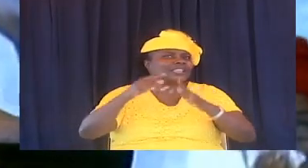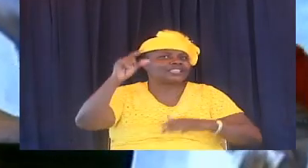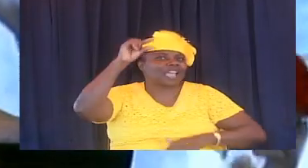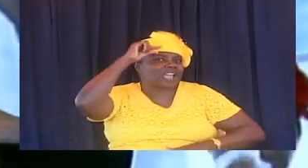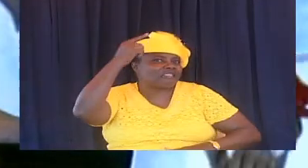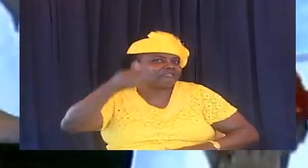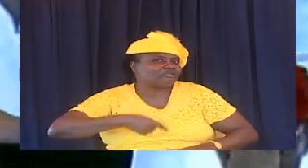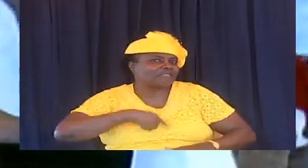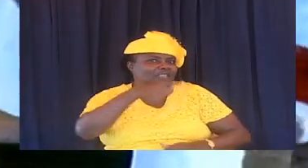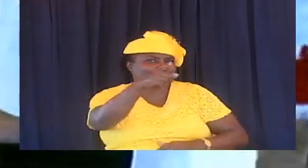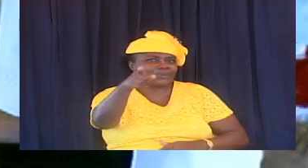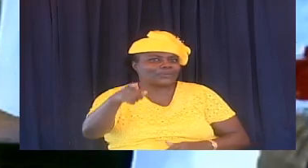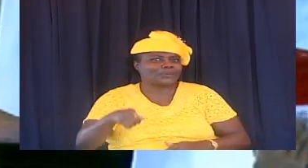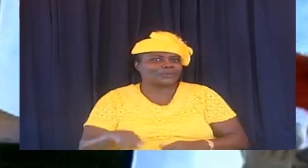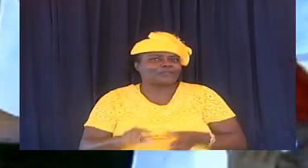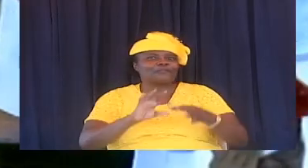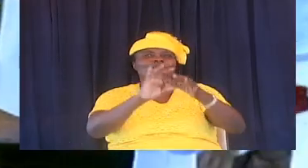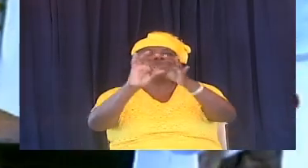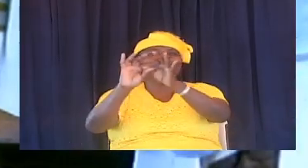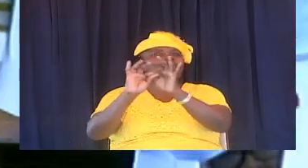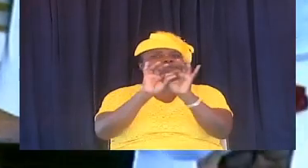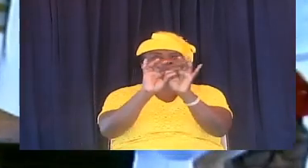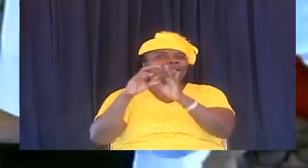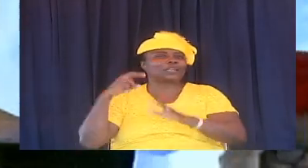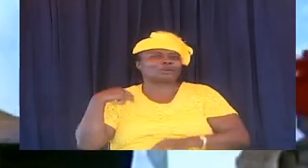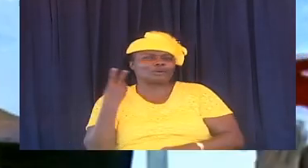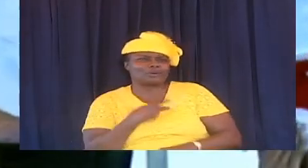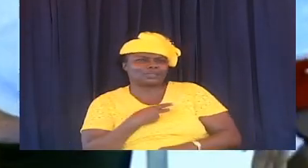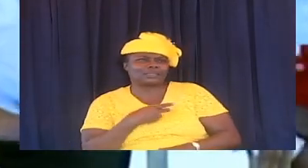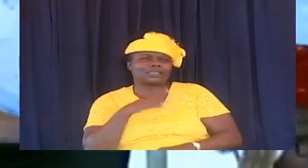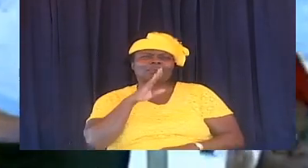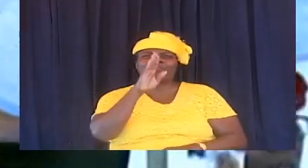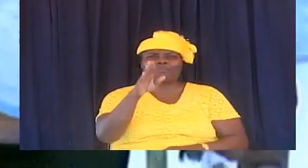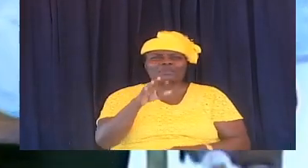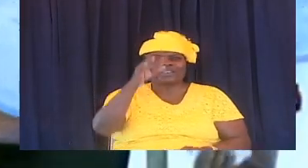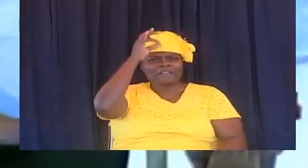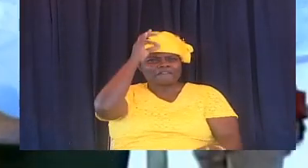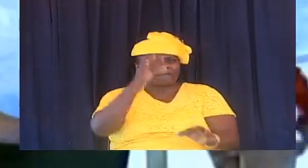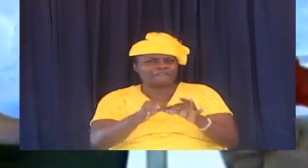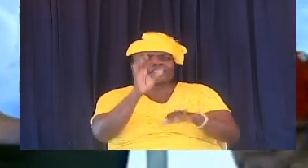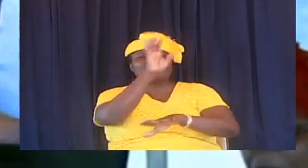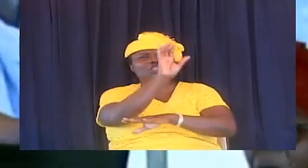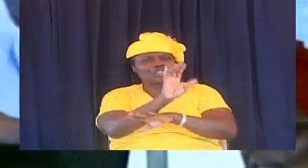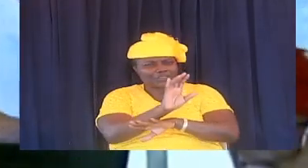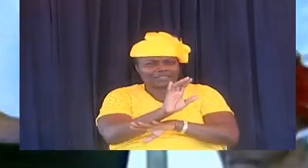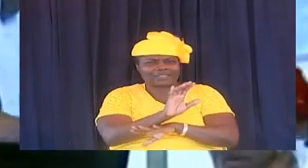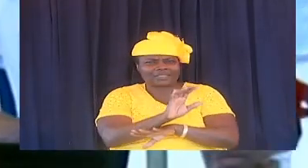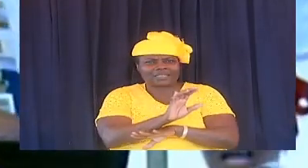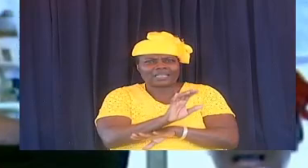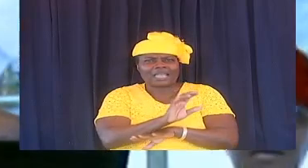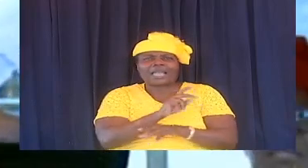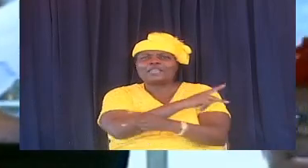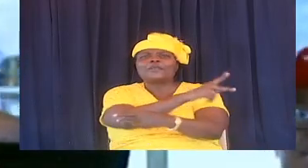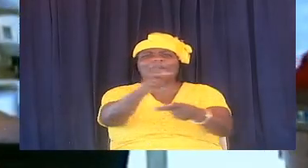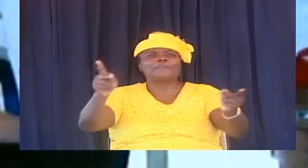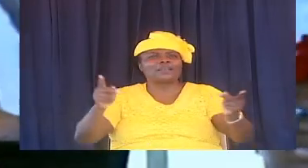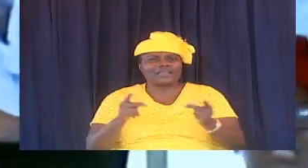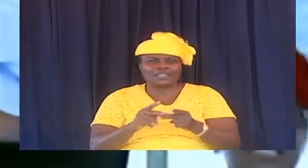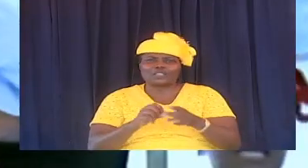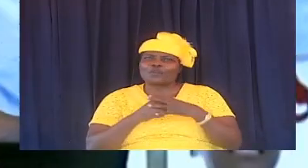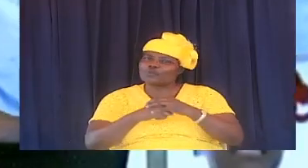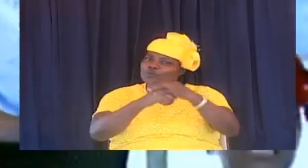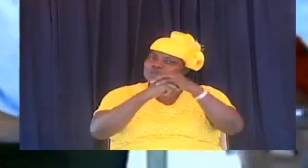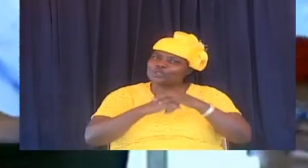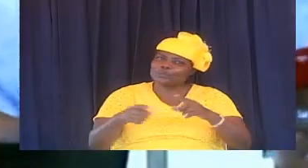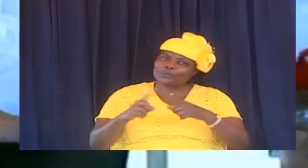for joining us and making Faith Chapel of the Faith Apostolic Ministries your place of worship today. The Lord